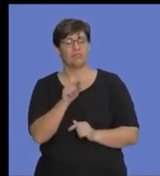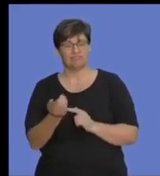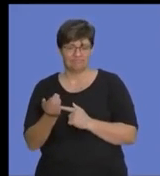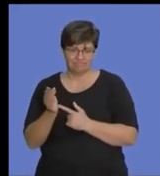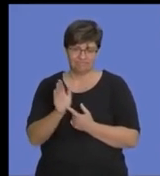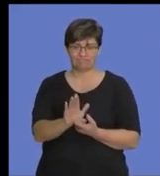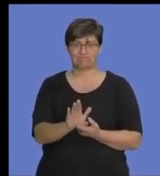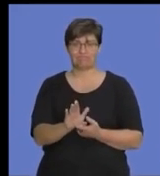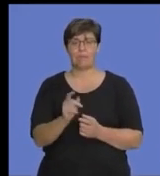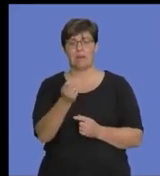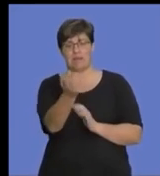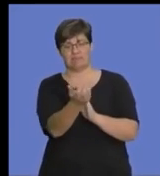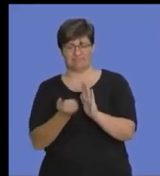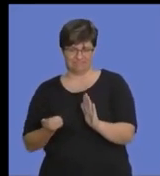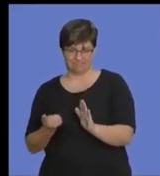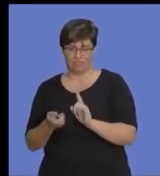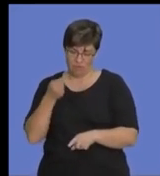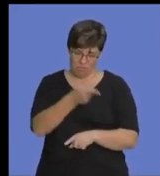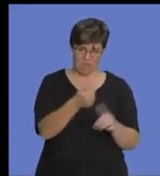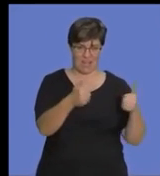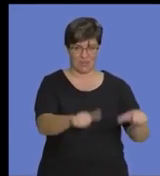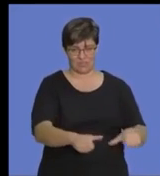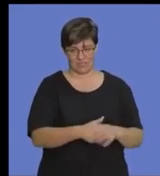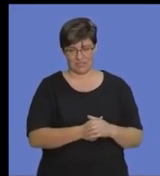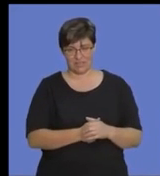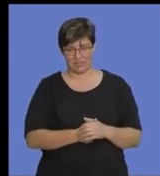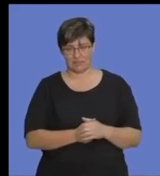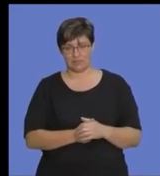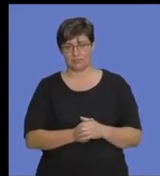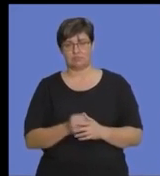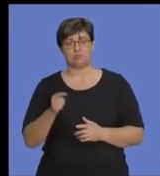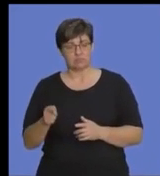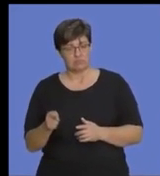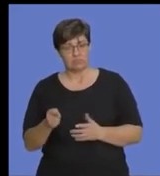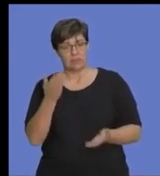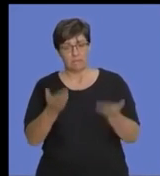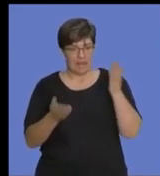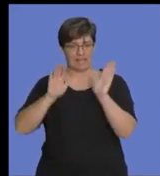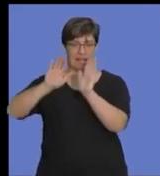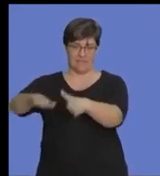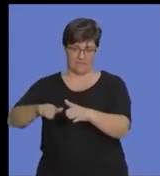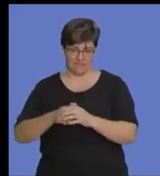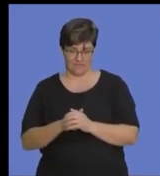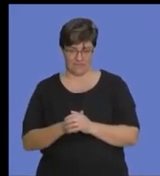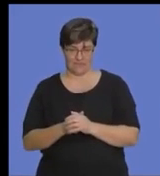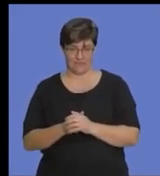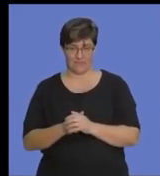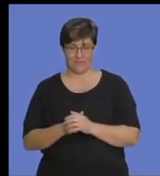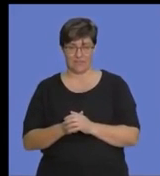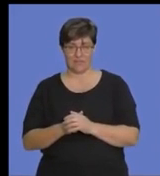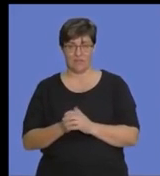it's to show that she actually withdrew from her account. And then she leaves the